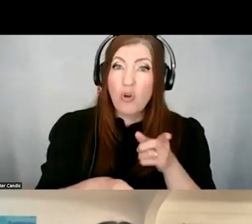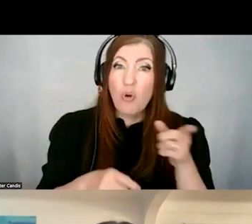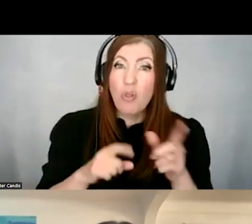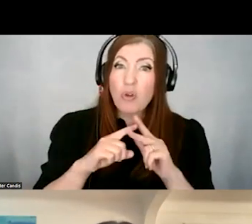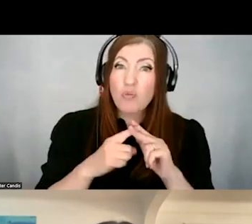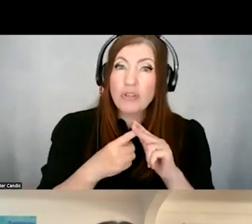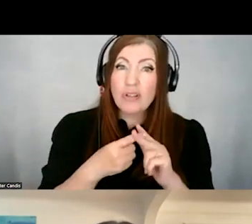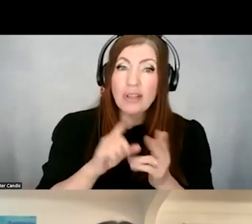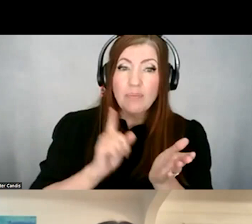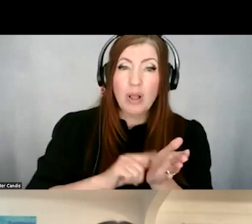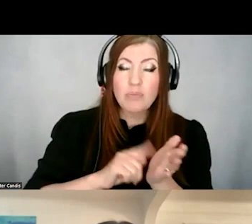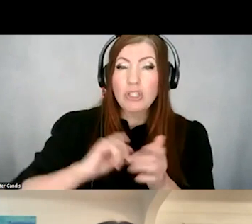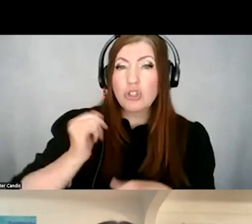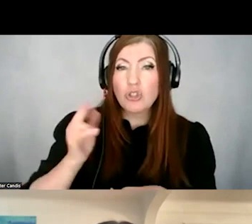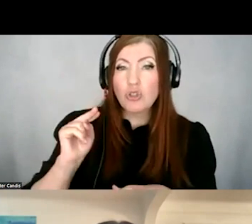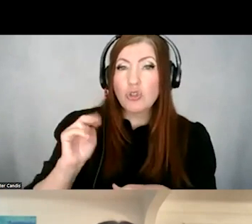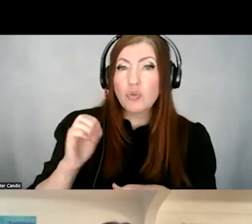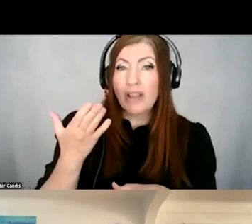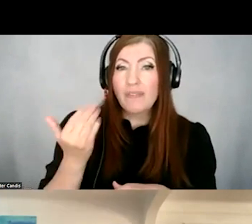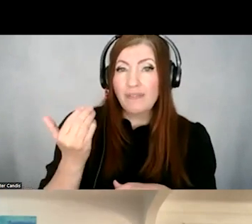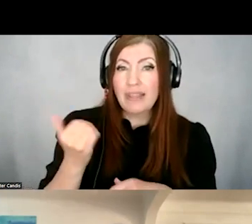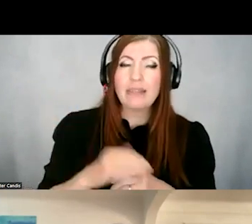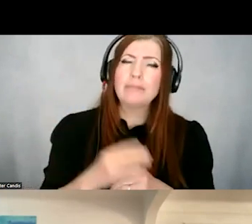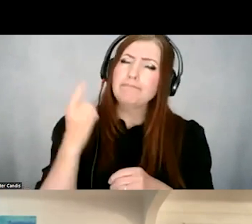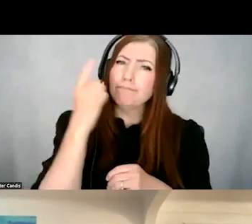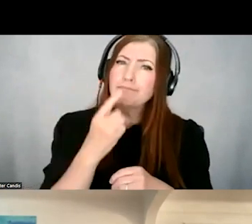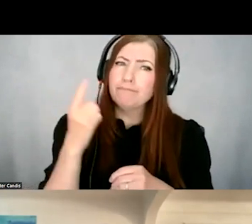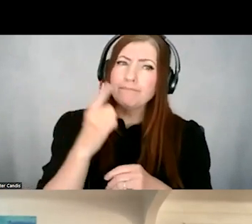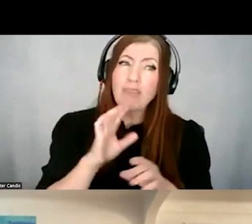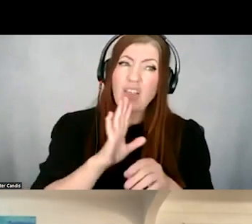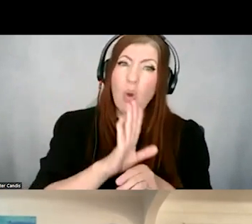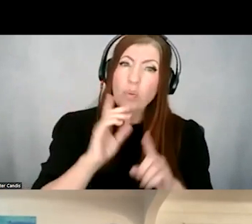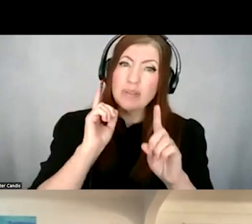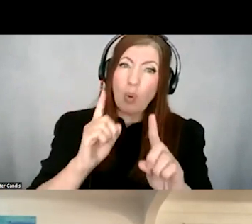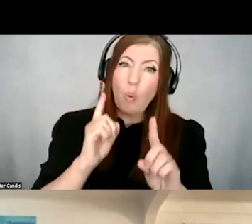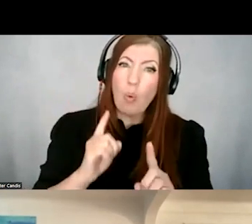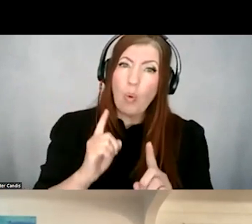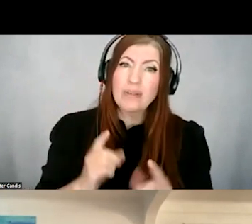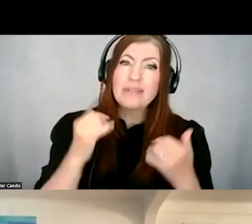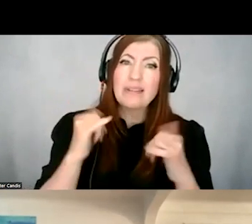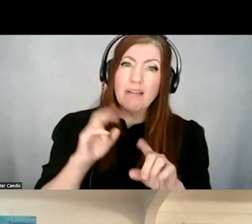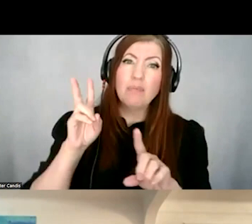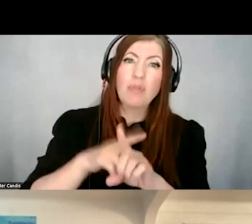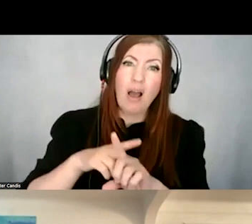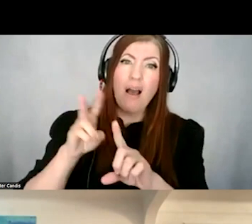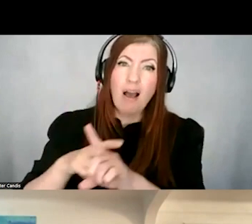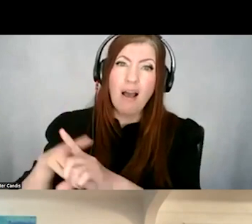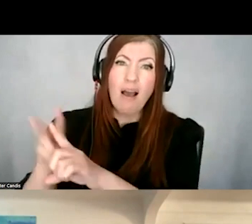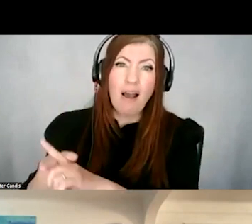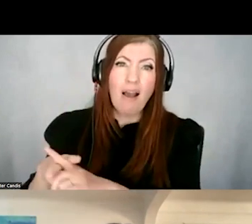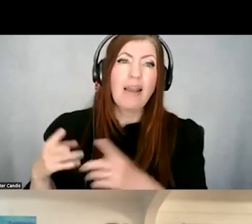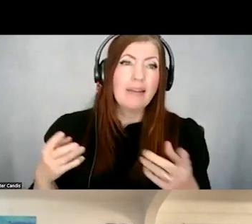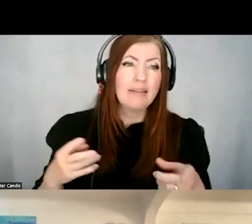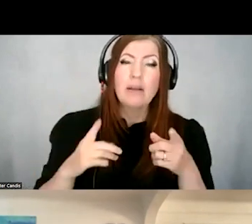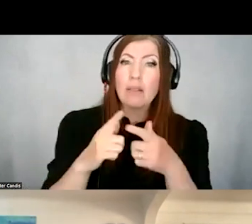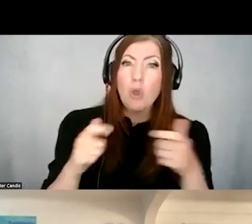published on June 15th, but I think a lot of the points are still applicable. I think where there's probably been the